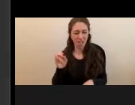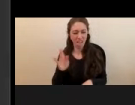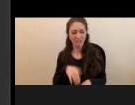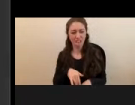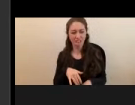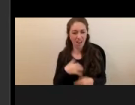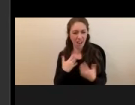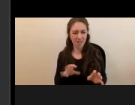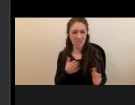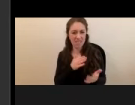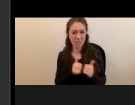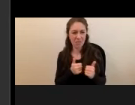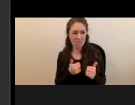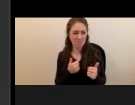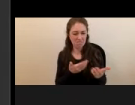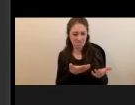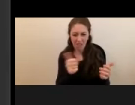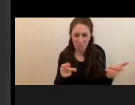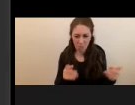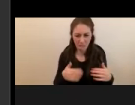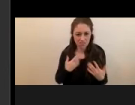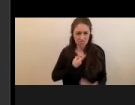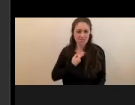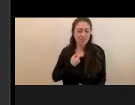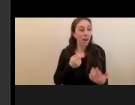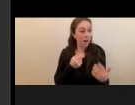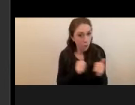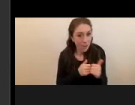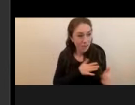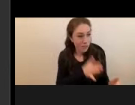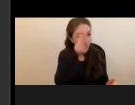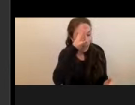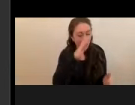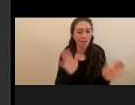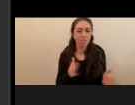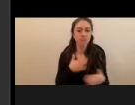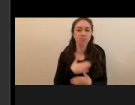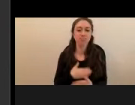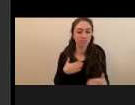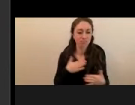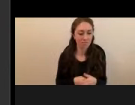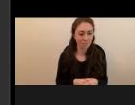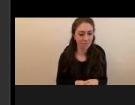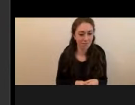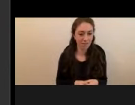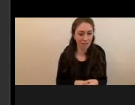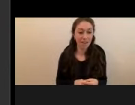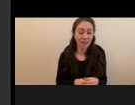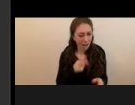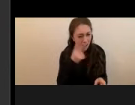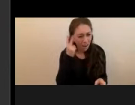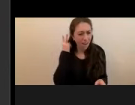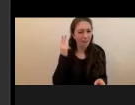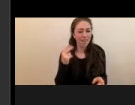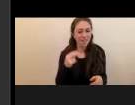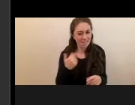there to sing with him. So yeah, these photos right here remind me of the time when we just really had to find a very,